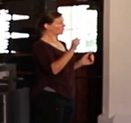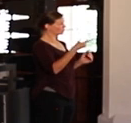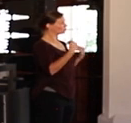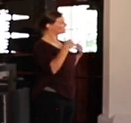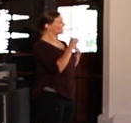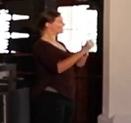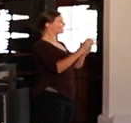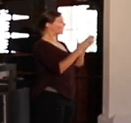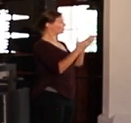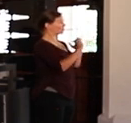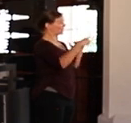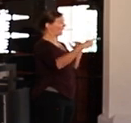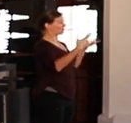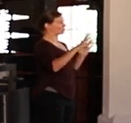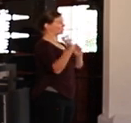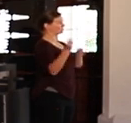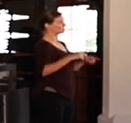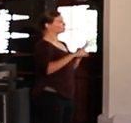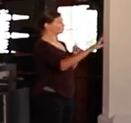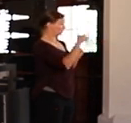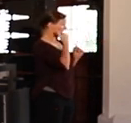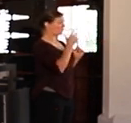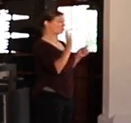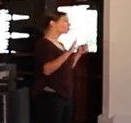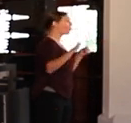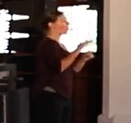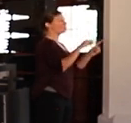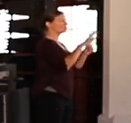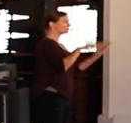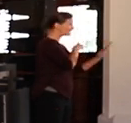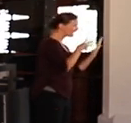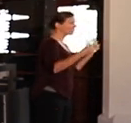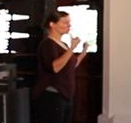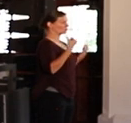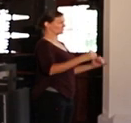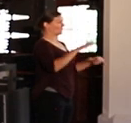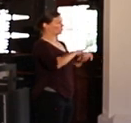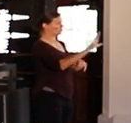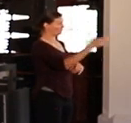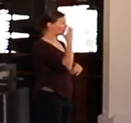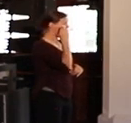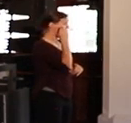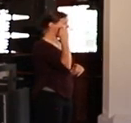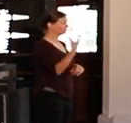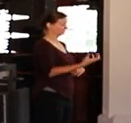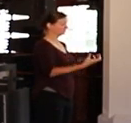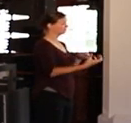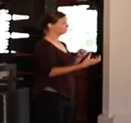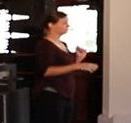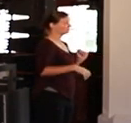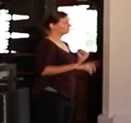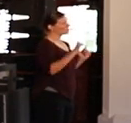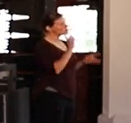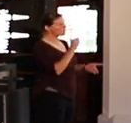guidebook app downloaded. Our entire orientation schedule for new students is now on the phone. This will